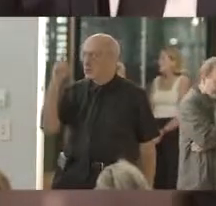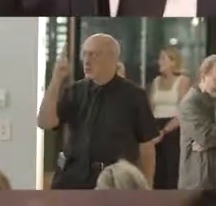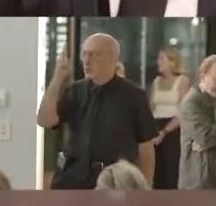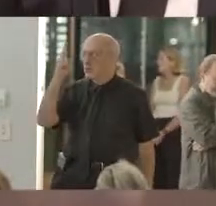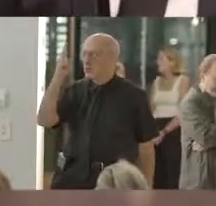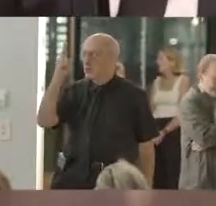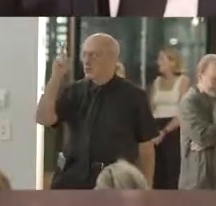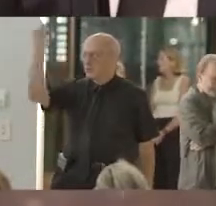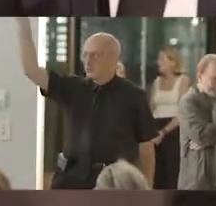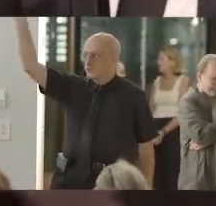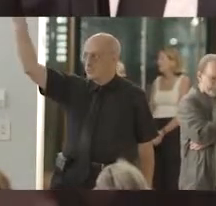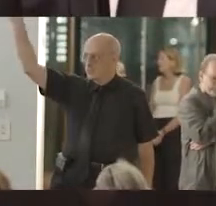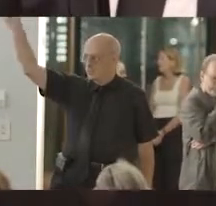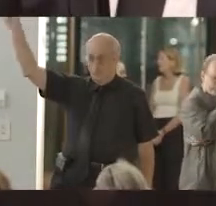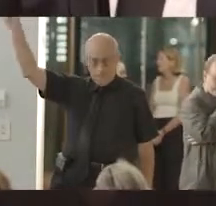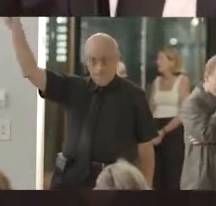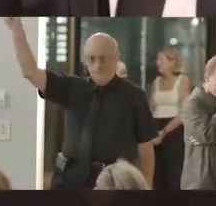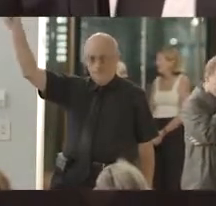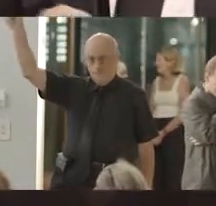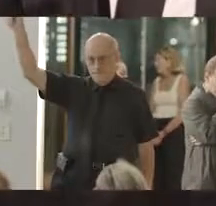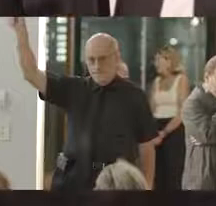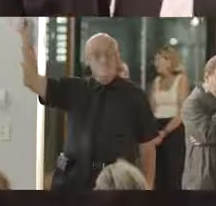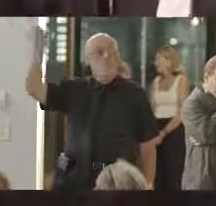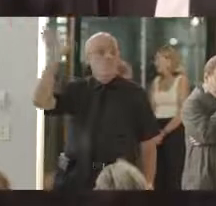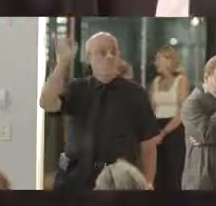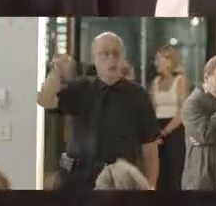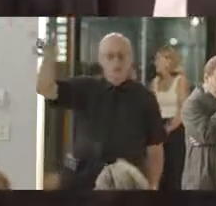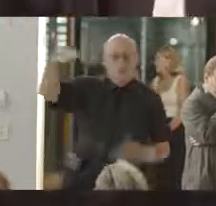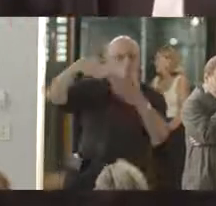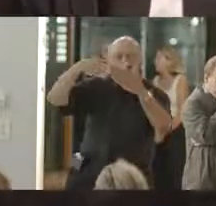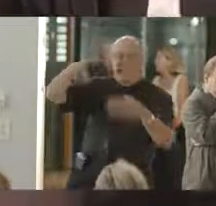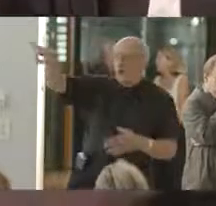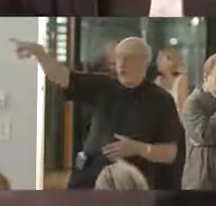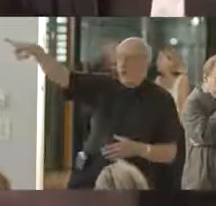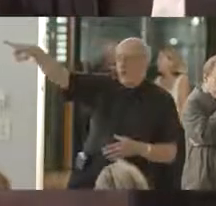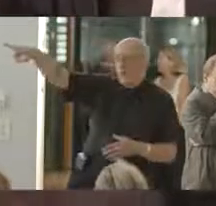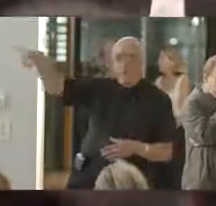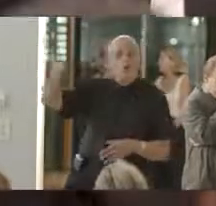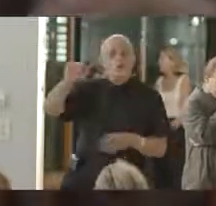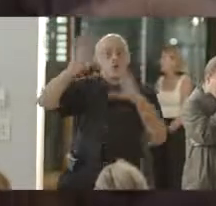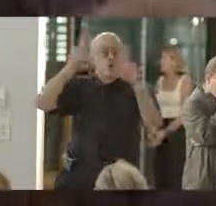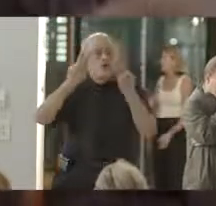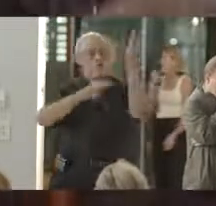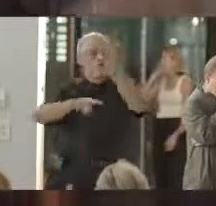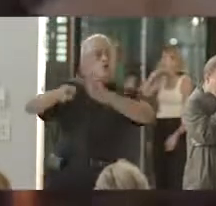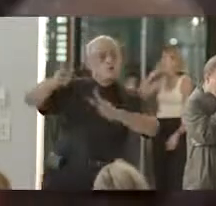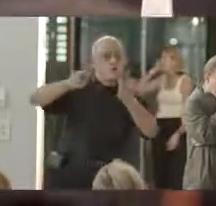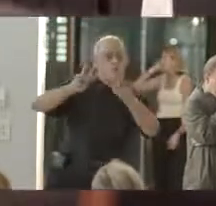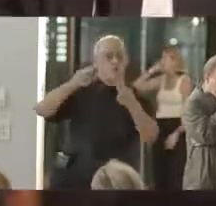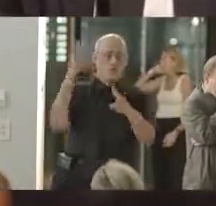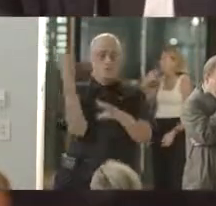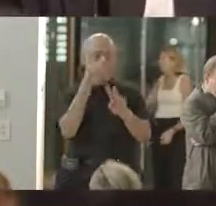it here. Particularly at that corner there. There's also really great views out to